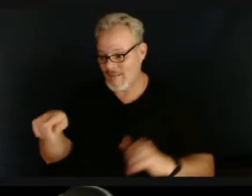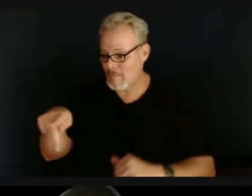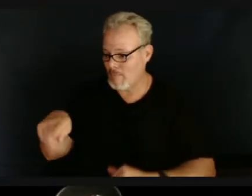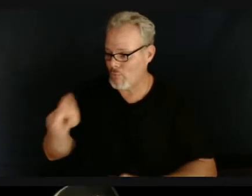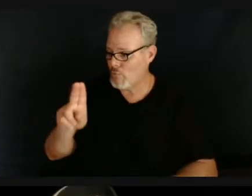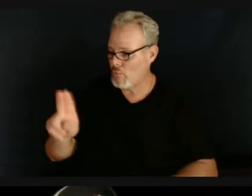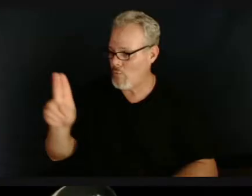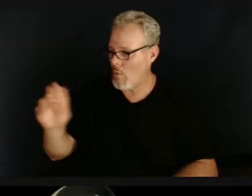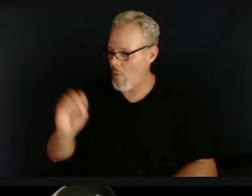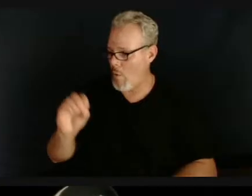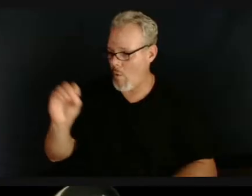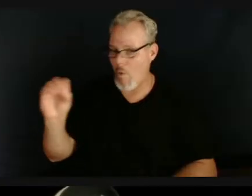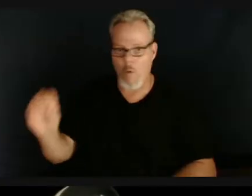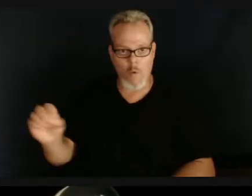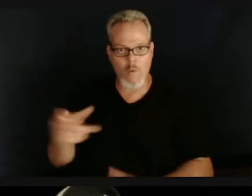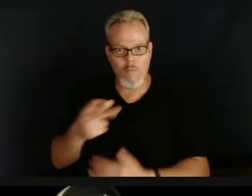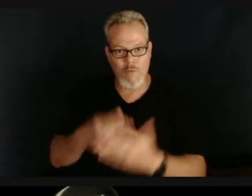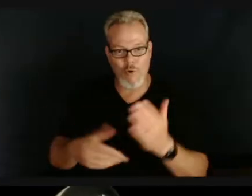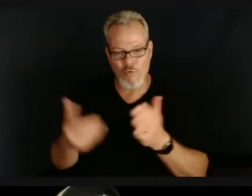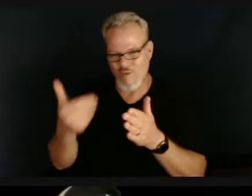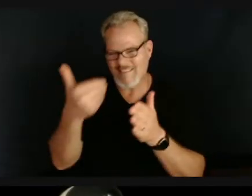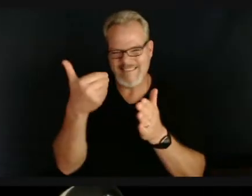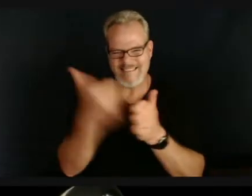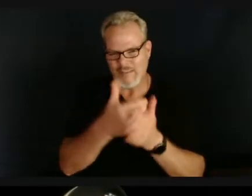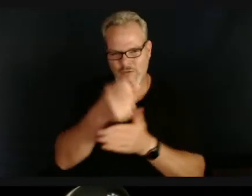Rift, right next to the South Flank.